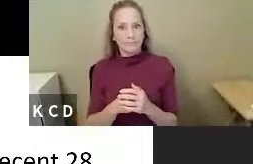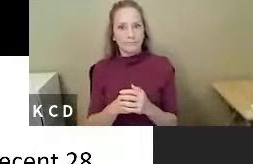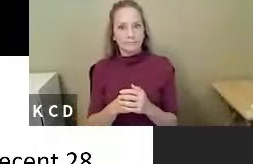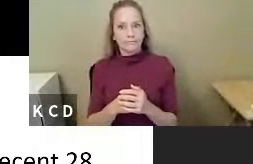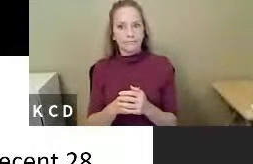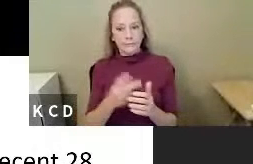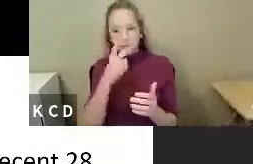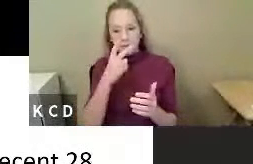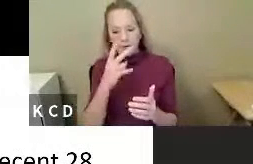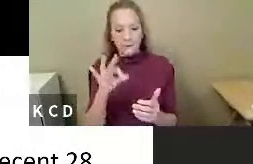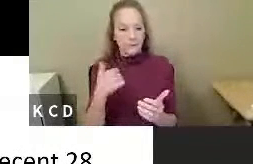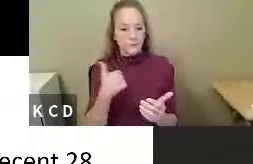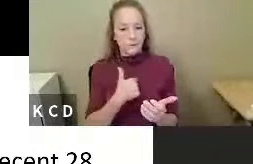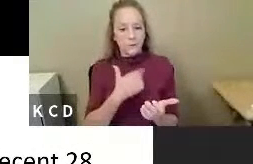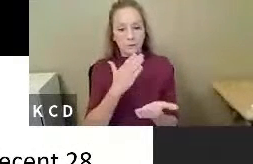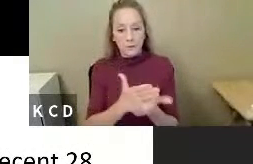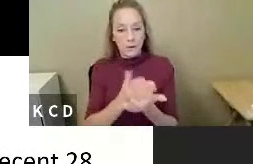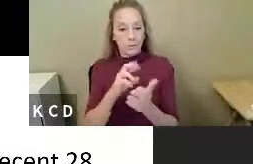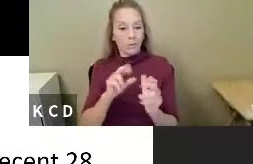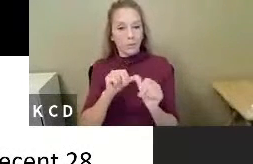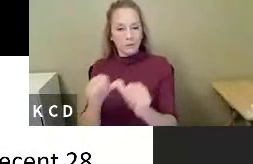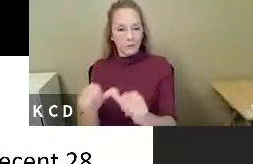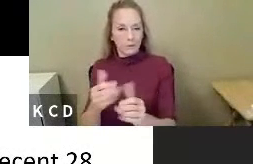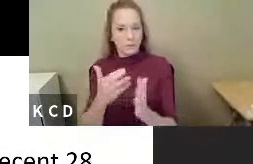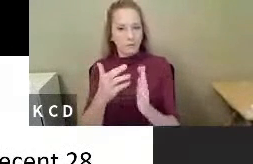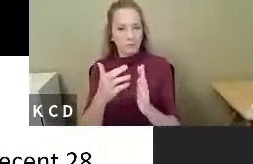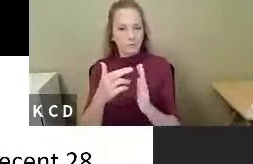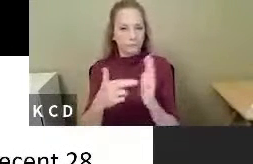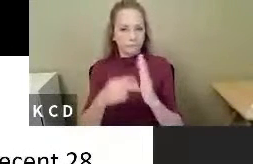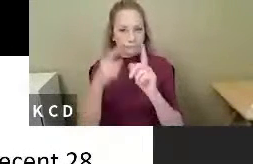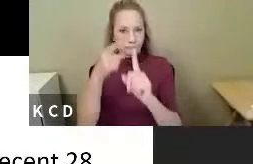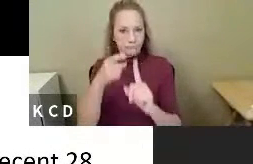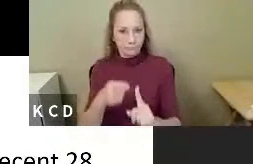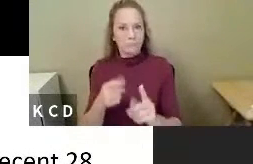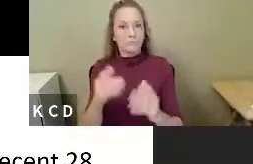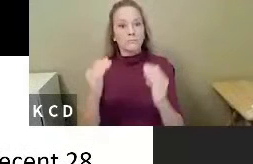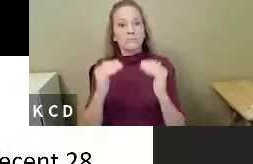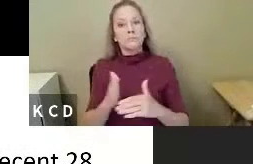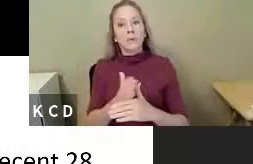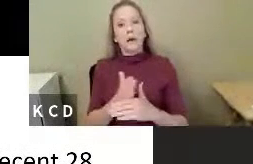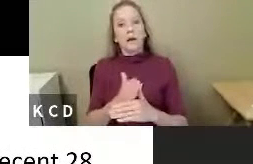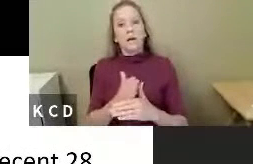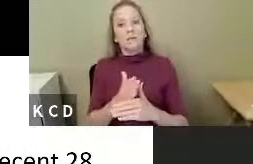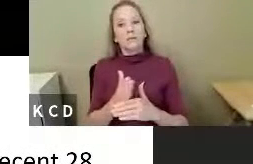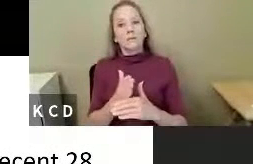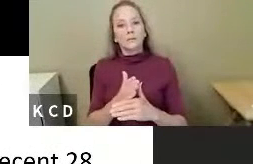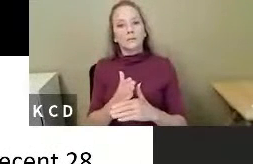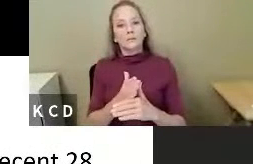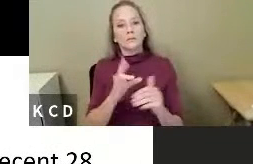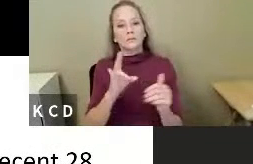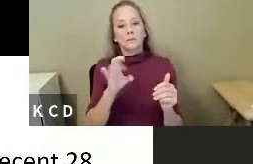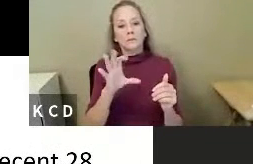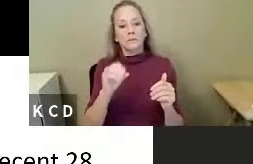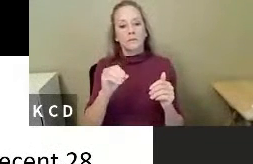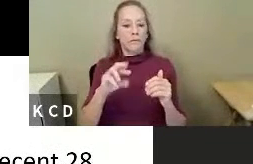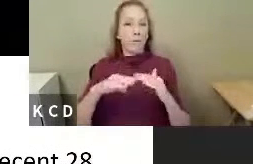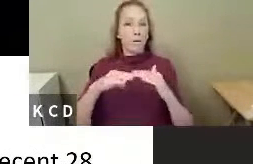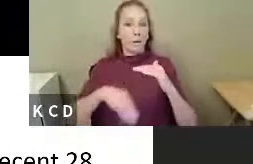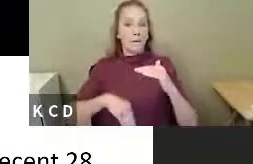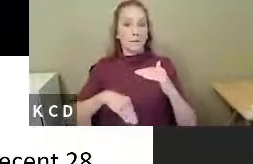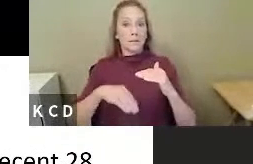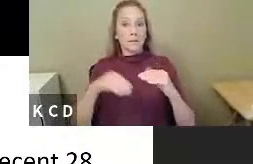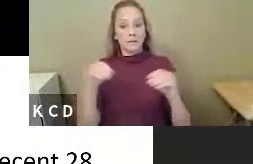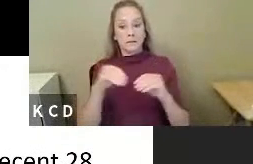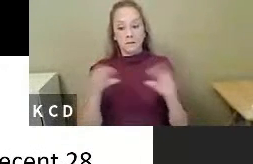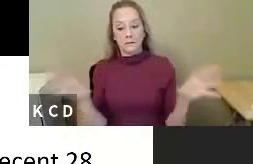away. And then escalation would be less than 750 tests a day, averaged over those 28 days. I